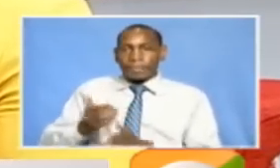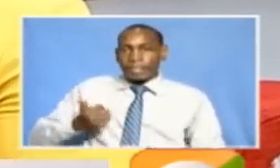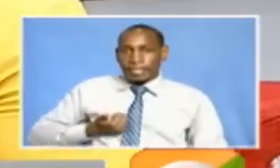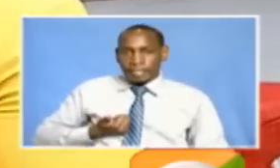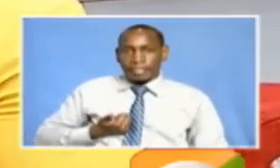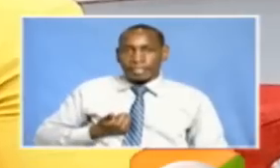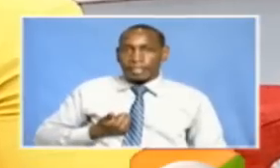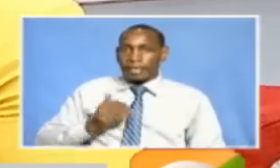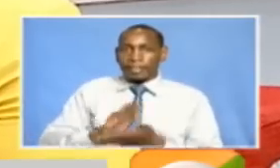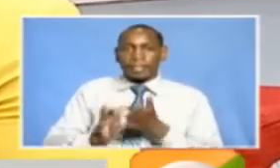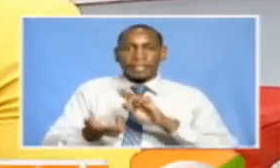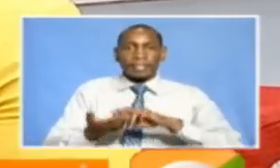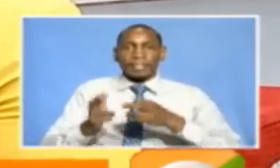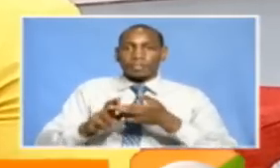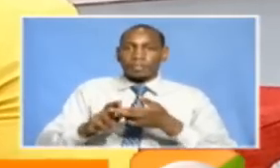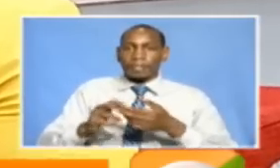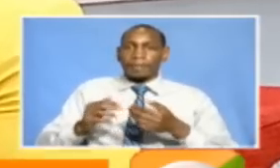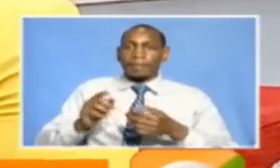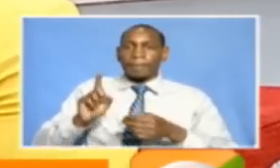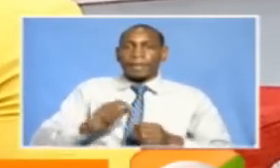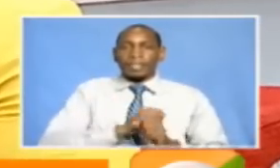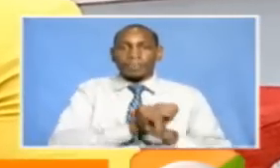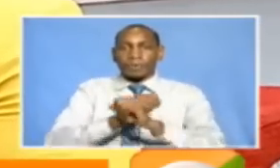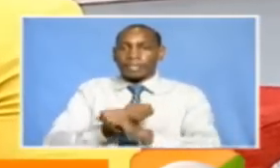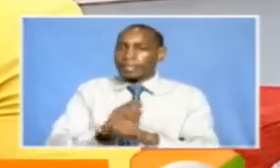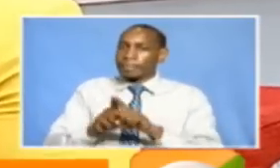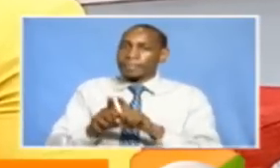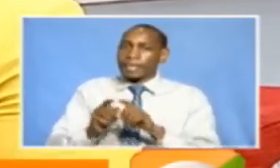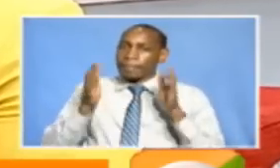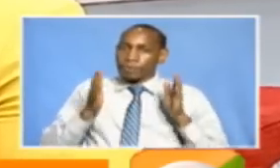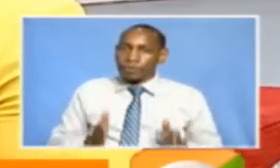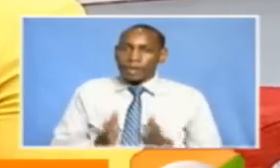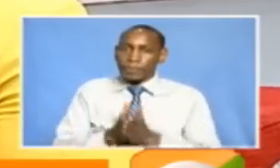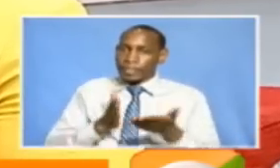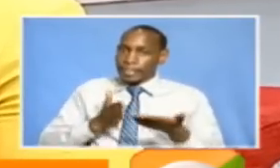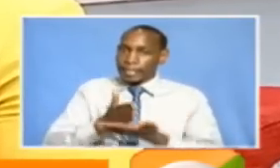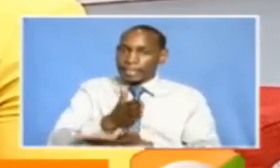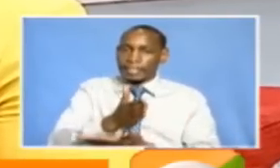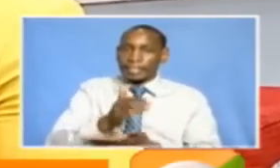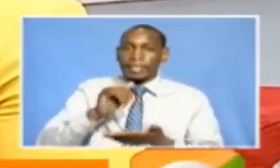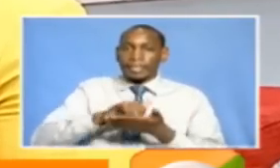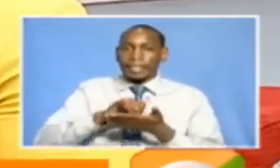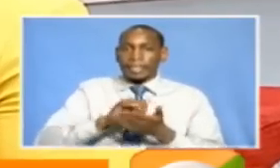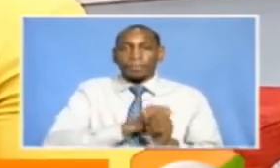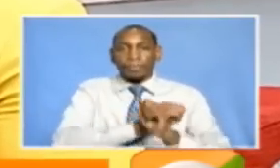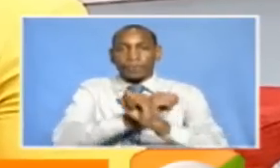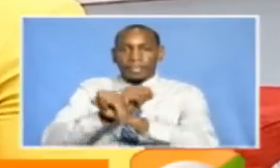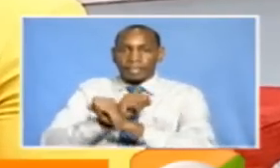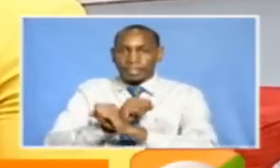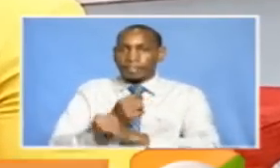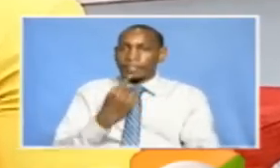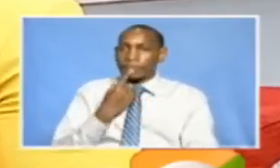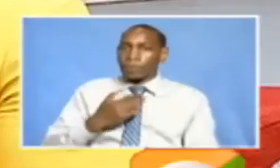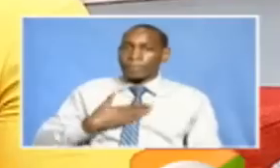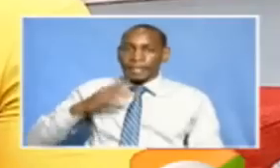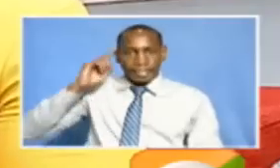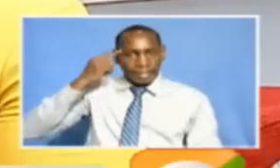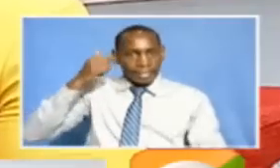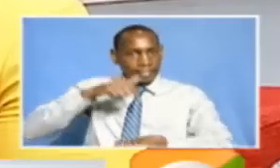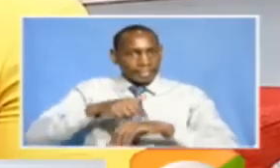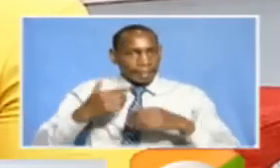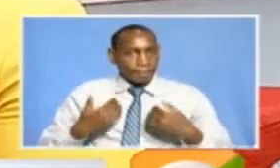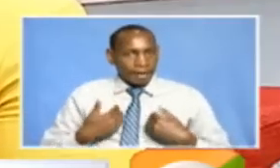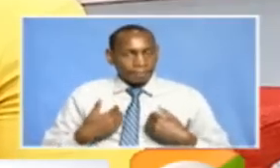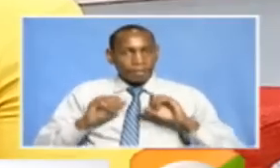have that relationship to protect them. Yeah. This is a human being with rights that are protected. So I think once we have